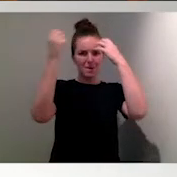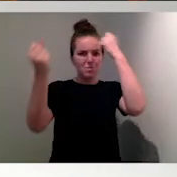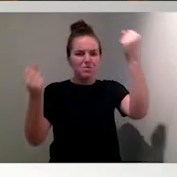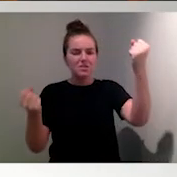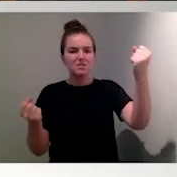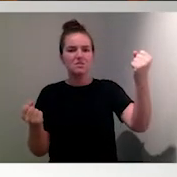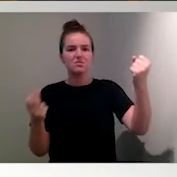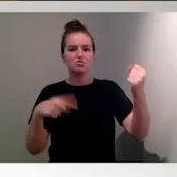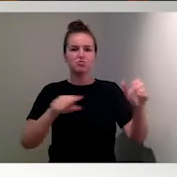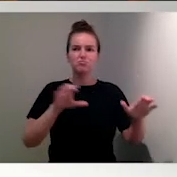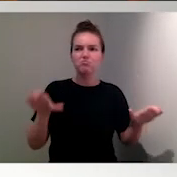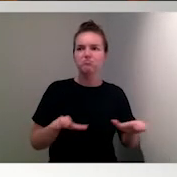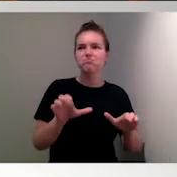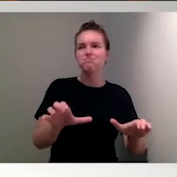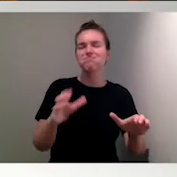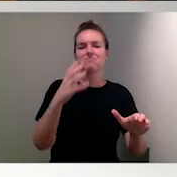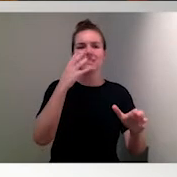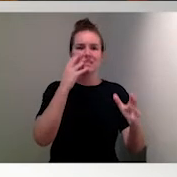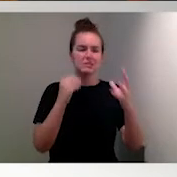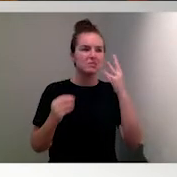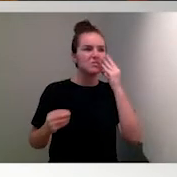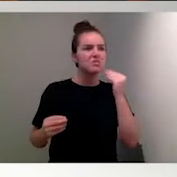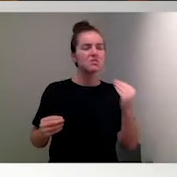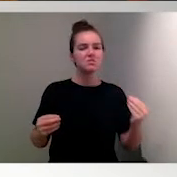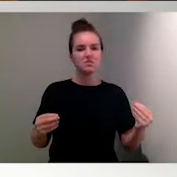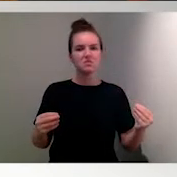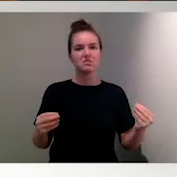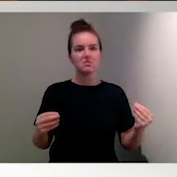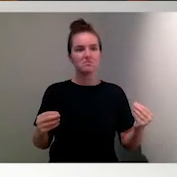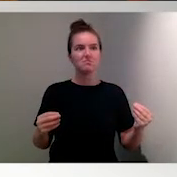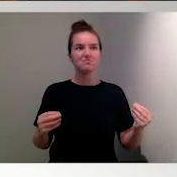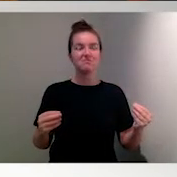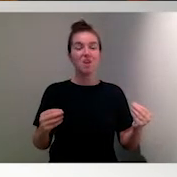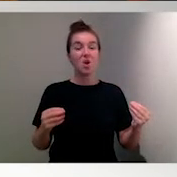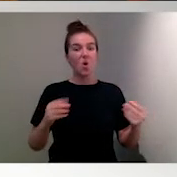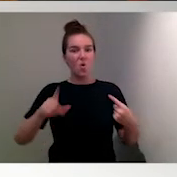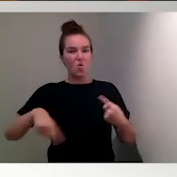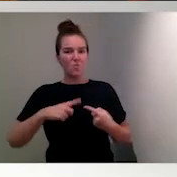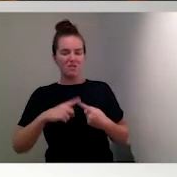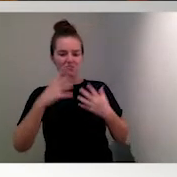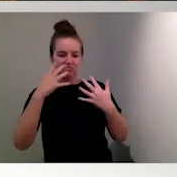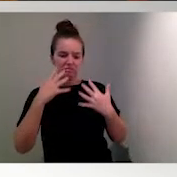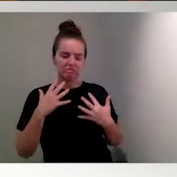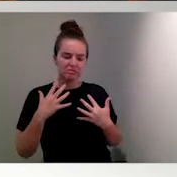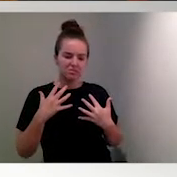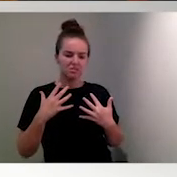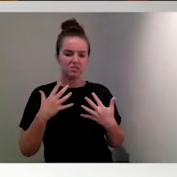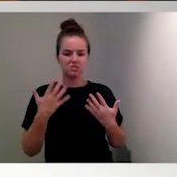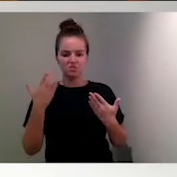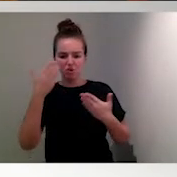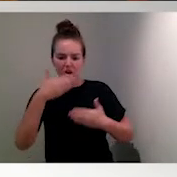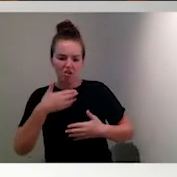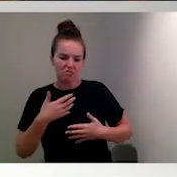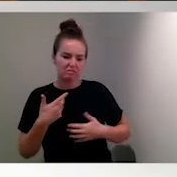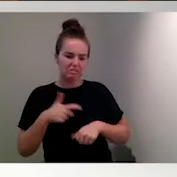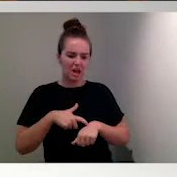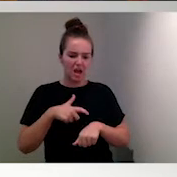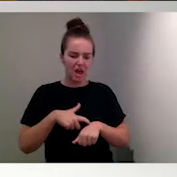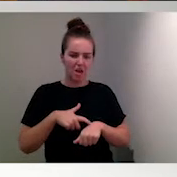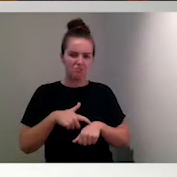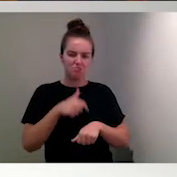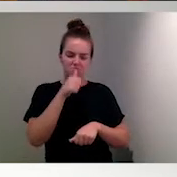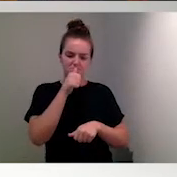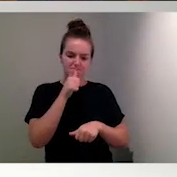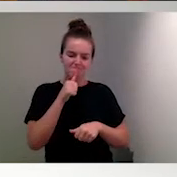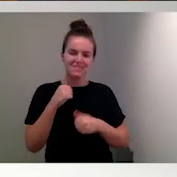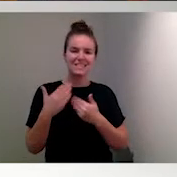experiences, it makes the dark times easier to get through. It makes the times where when I lose an ability or I